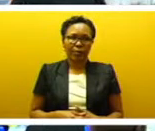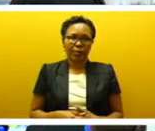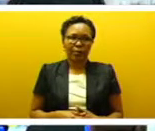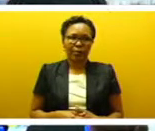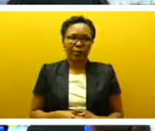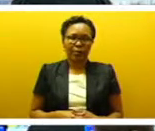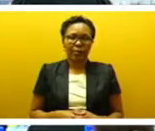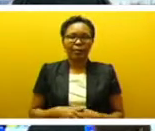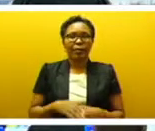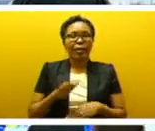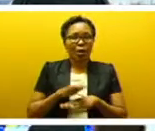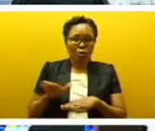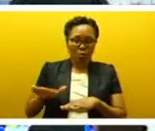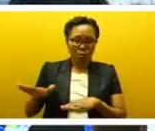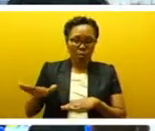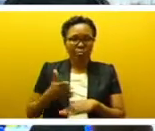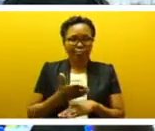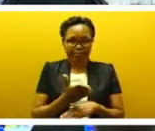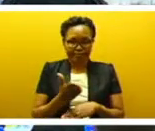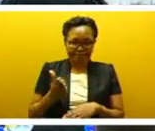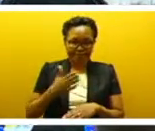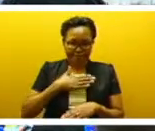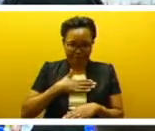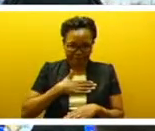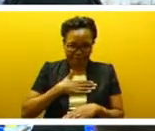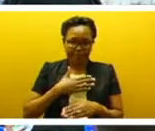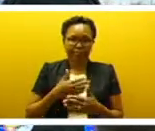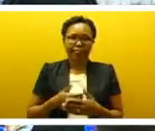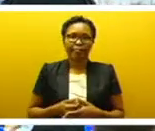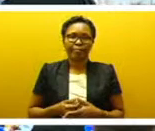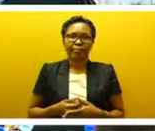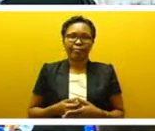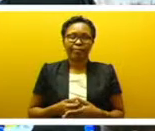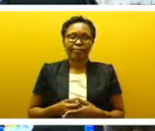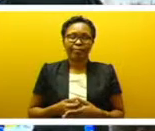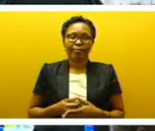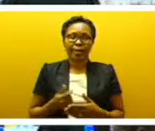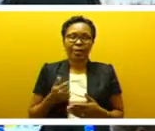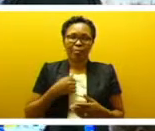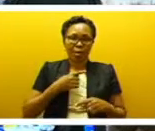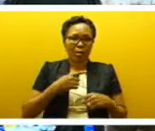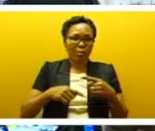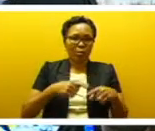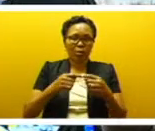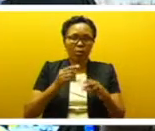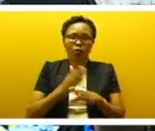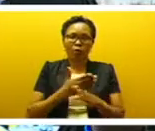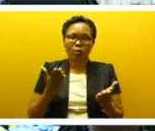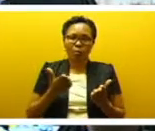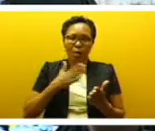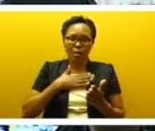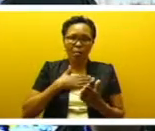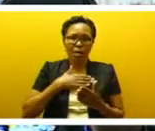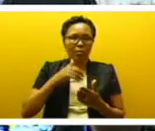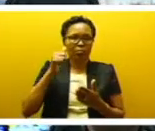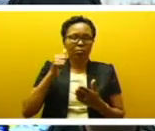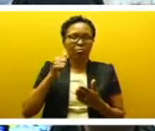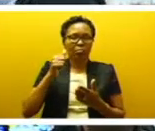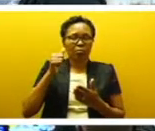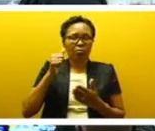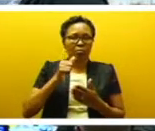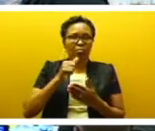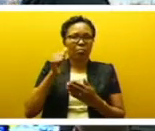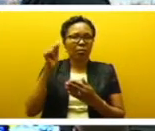Good morning, my ladies and my lords. I will pick up from where my learned colleague and senior Mr. Paul